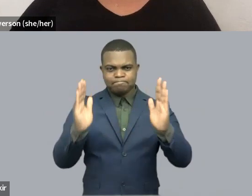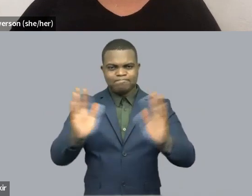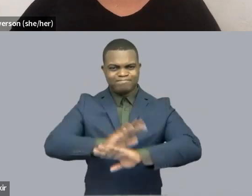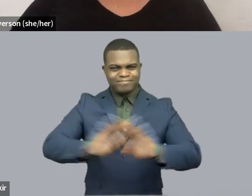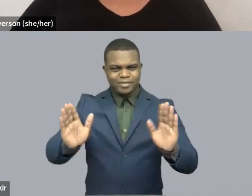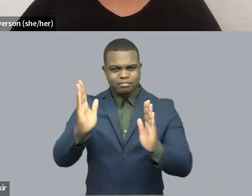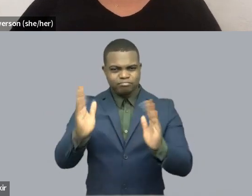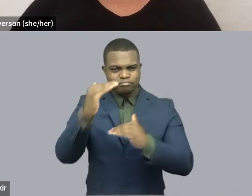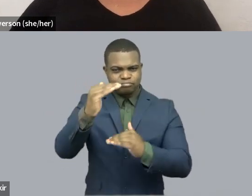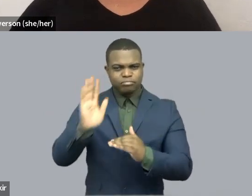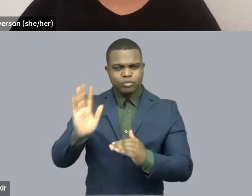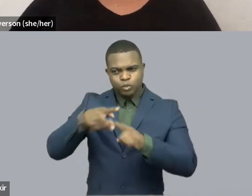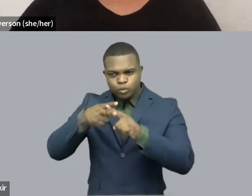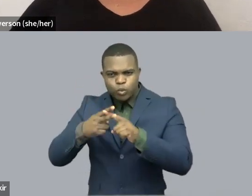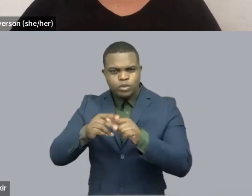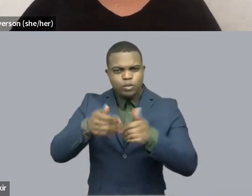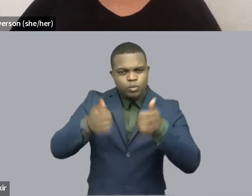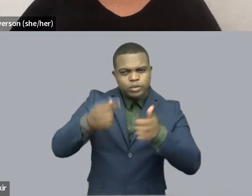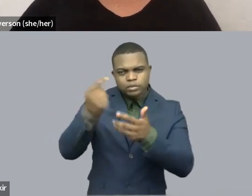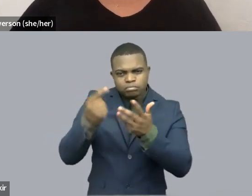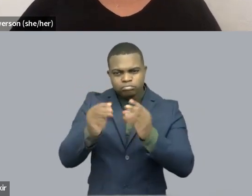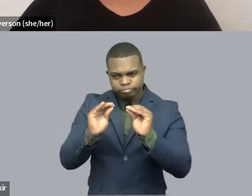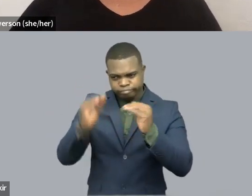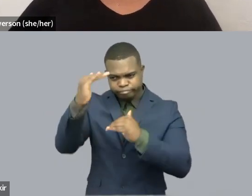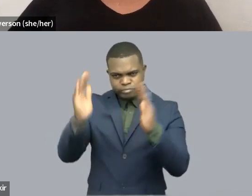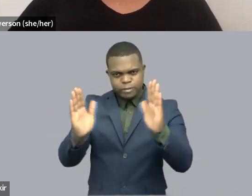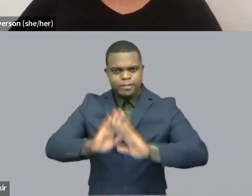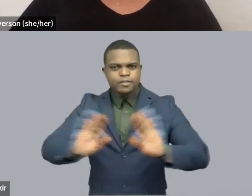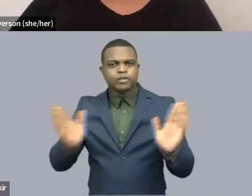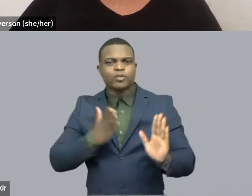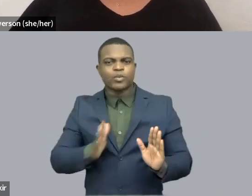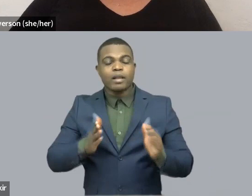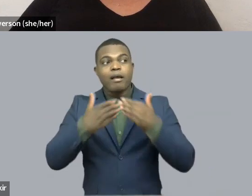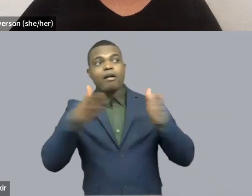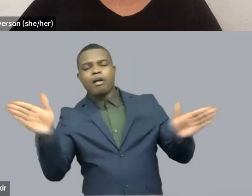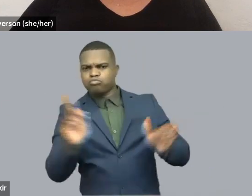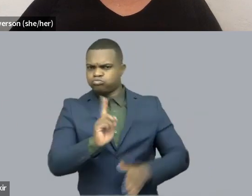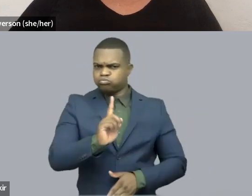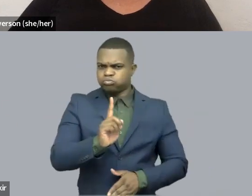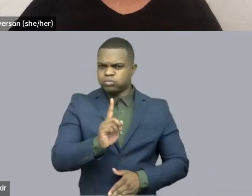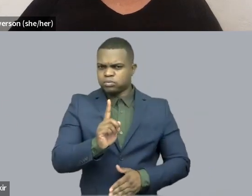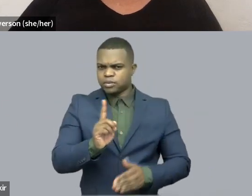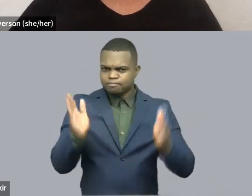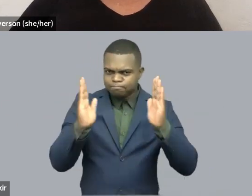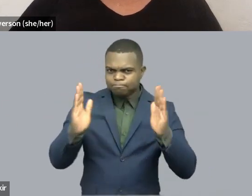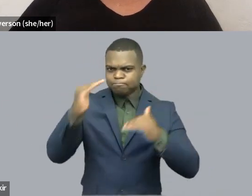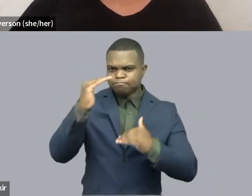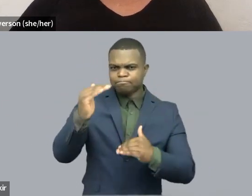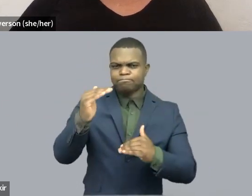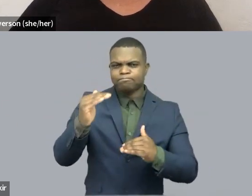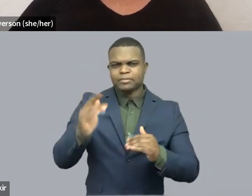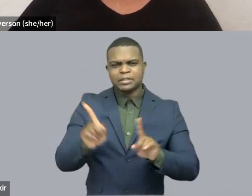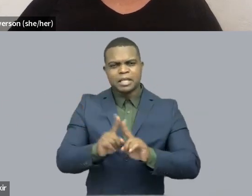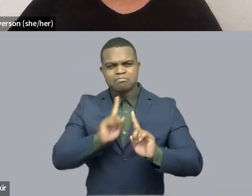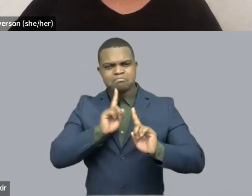contexts, or in the uses by companies and other actors who use these tools, or again, by law enforcement authorities who use these tools